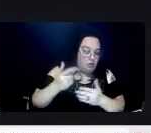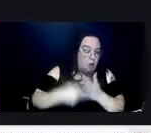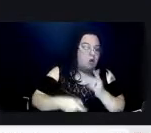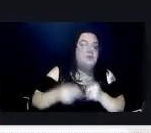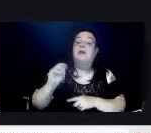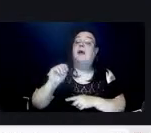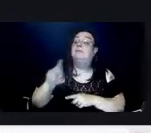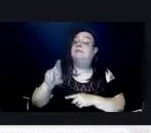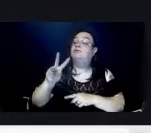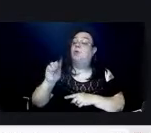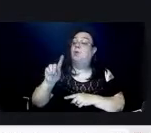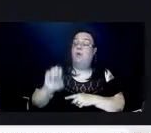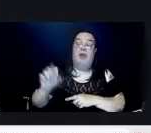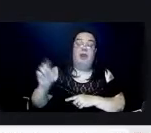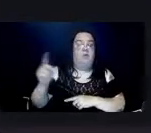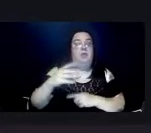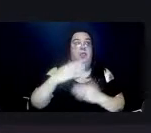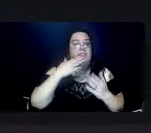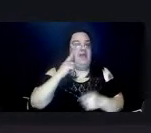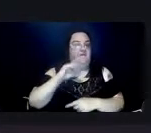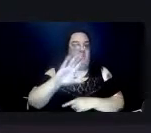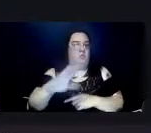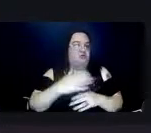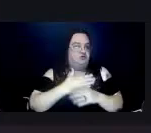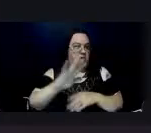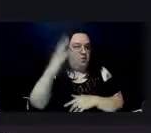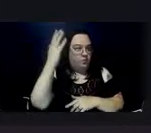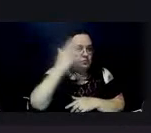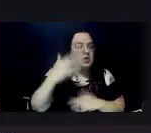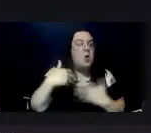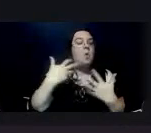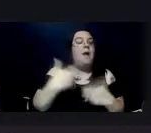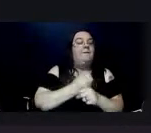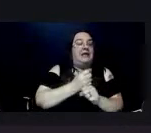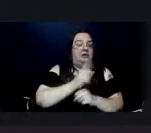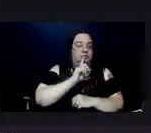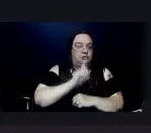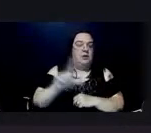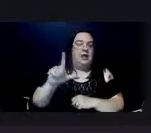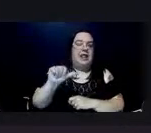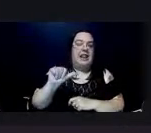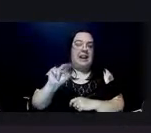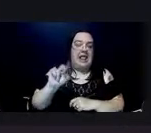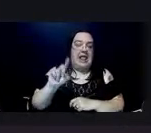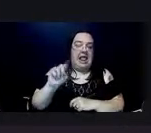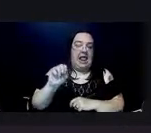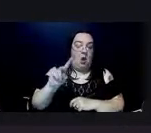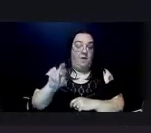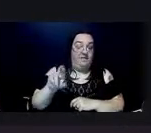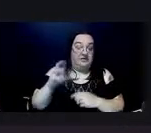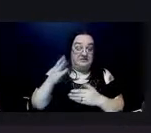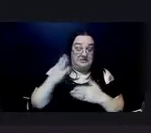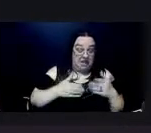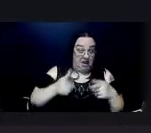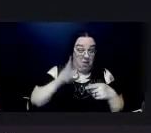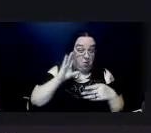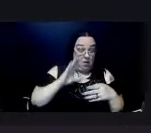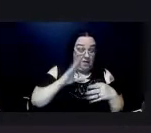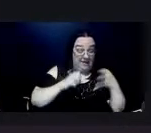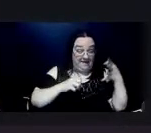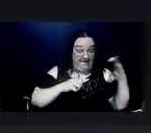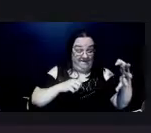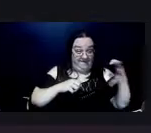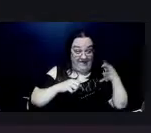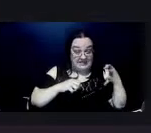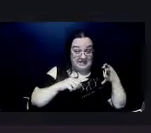you all for the presentation. Want to make sure the Landover side of that, will it be a fence on that side? I